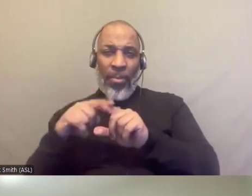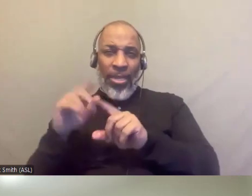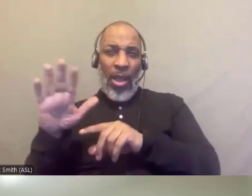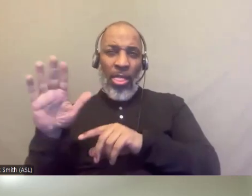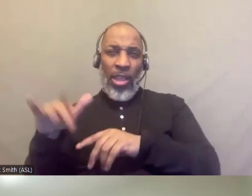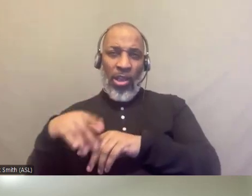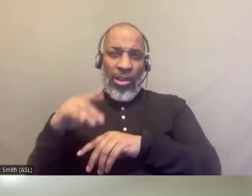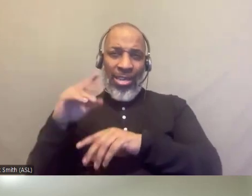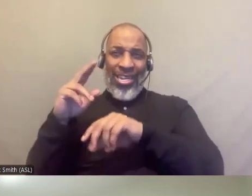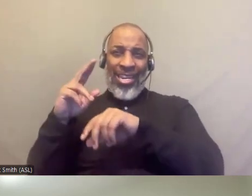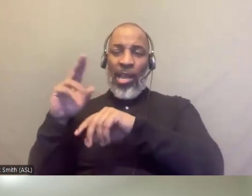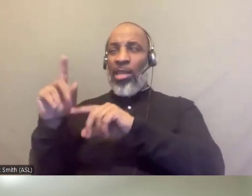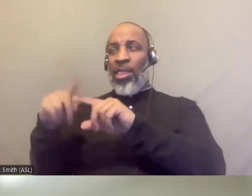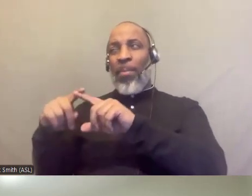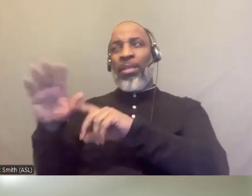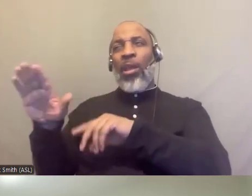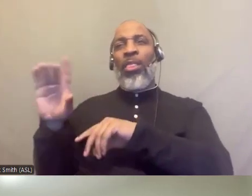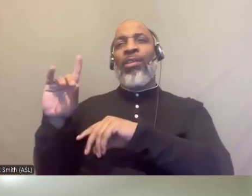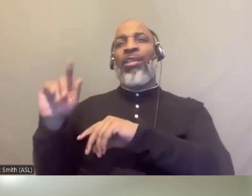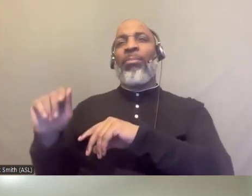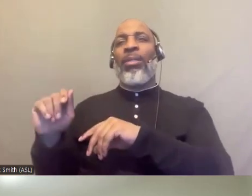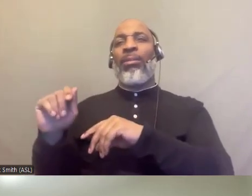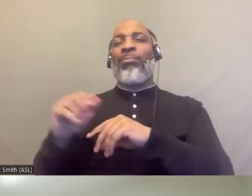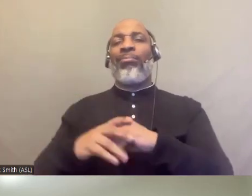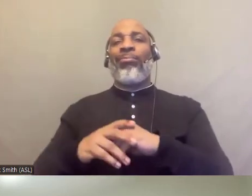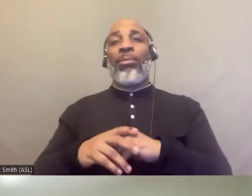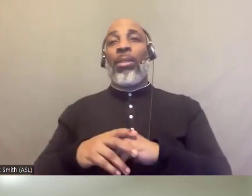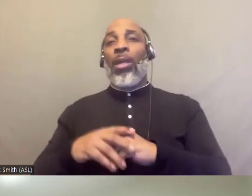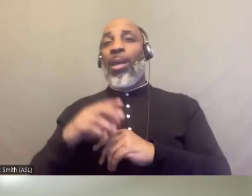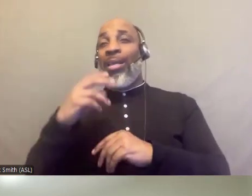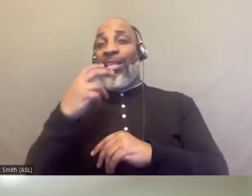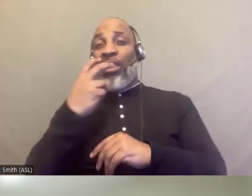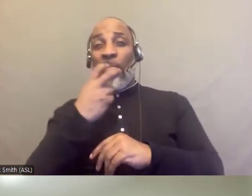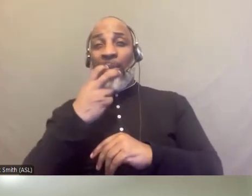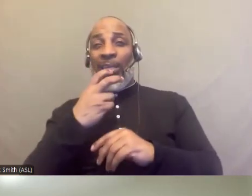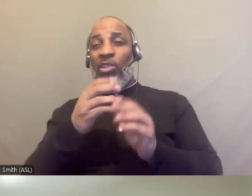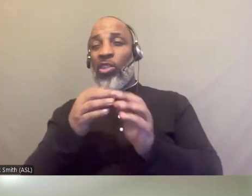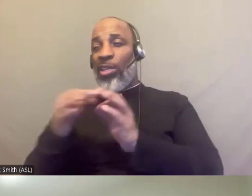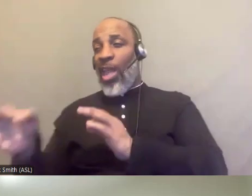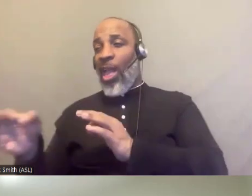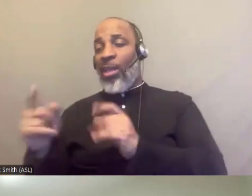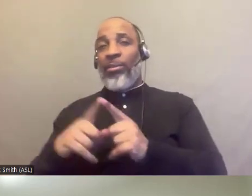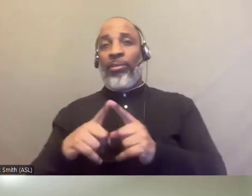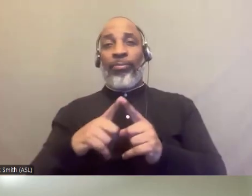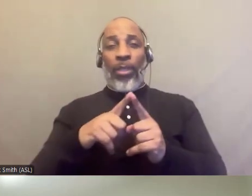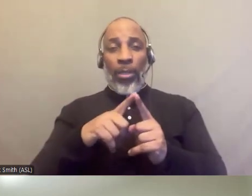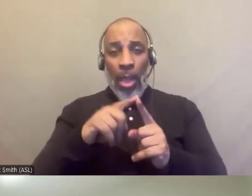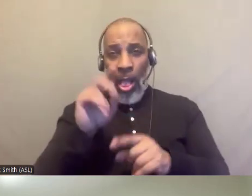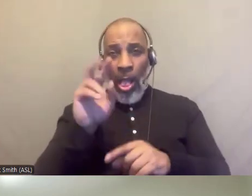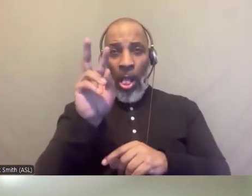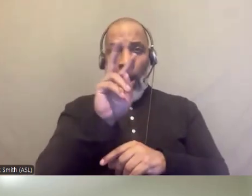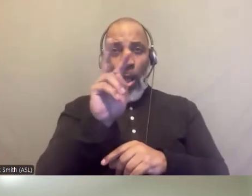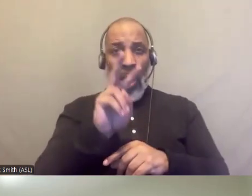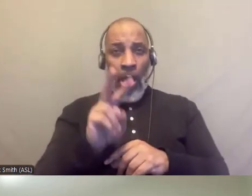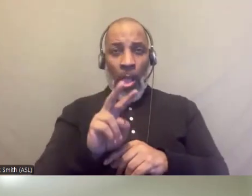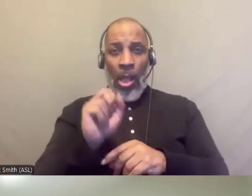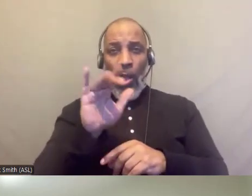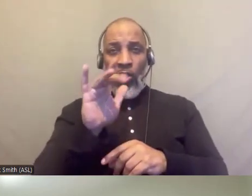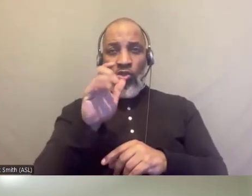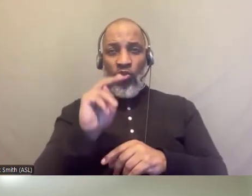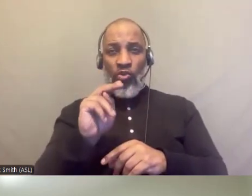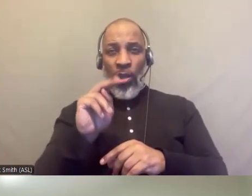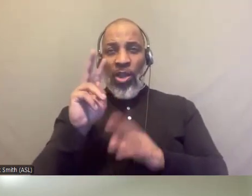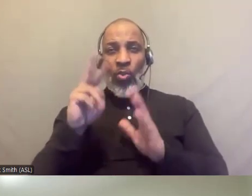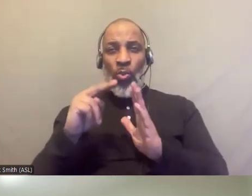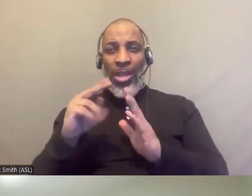disability. Speech to text, screen readers, things like that. Even something as simple as a stool. I